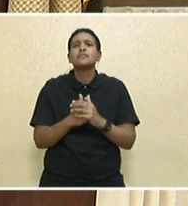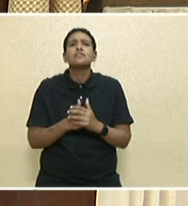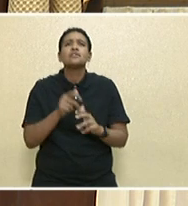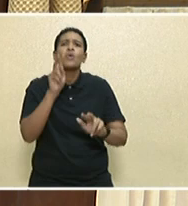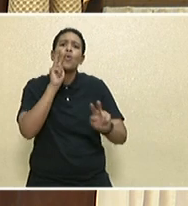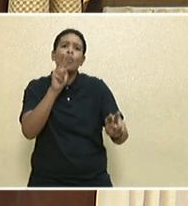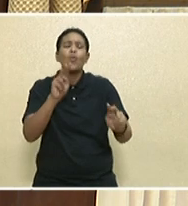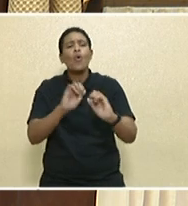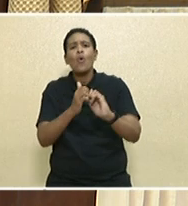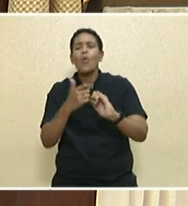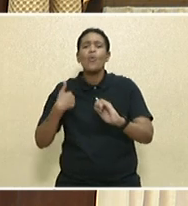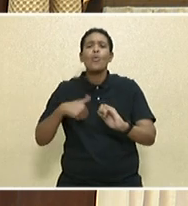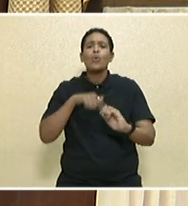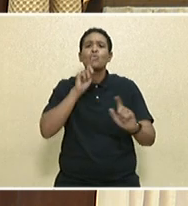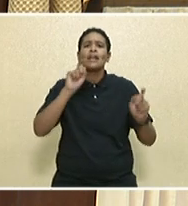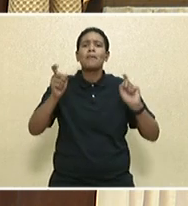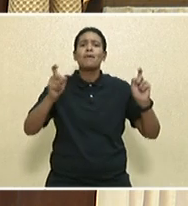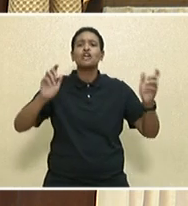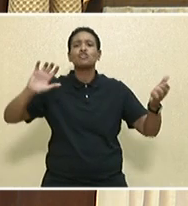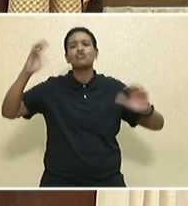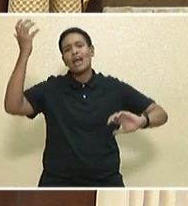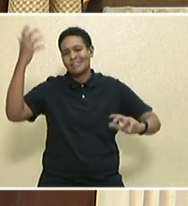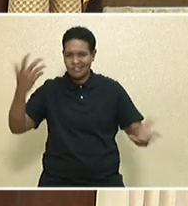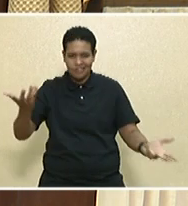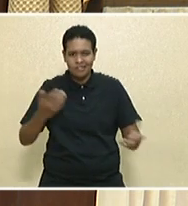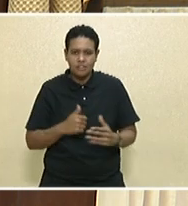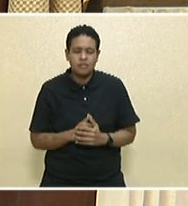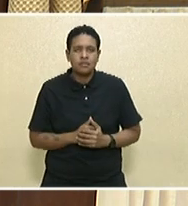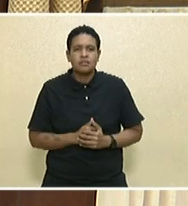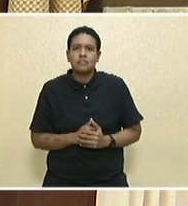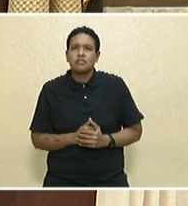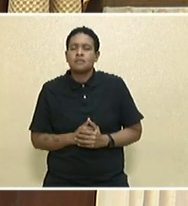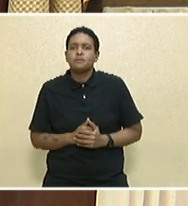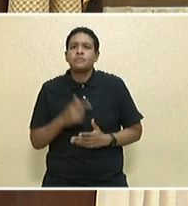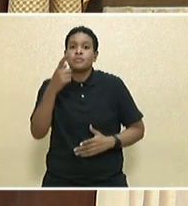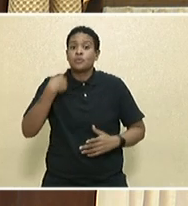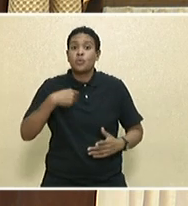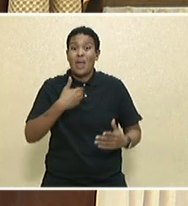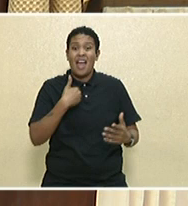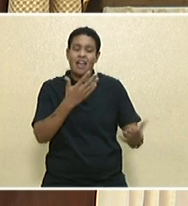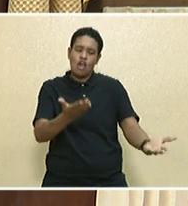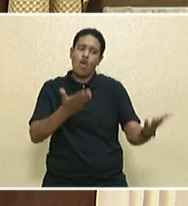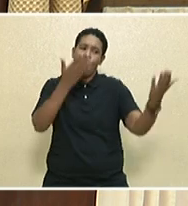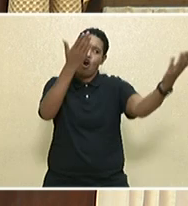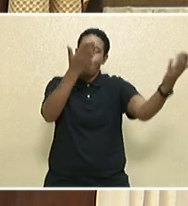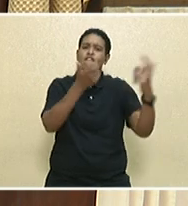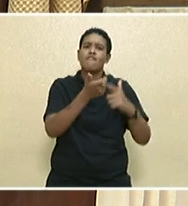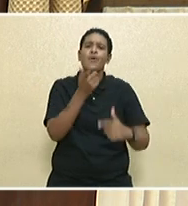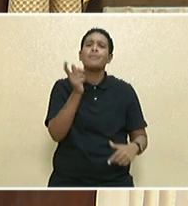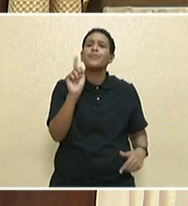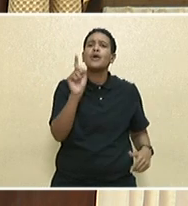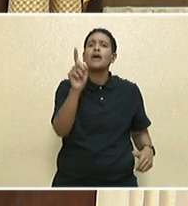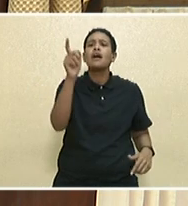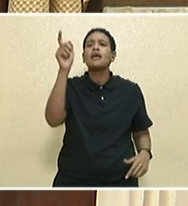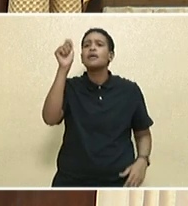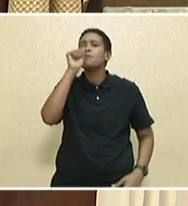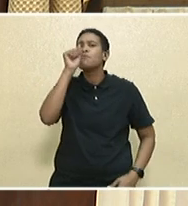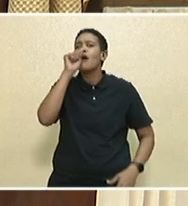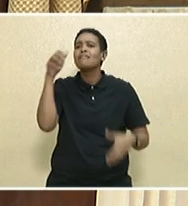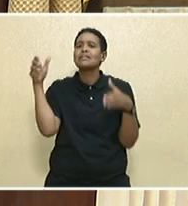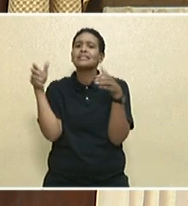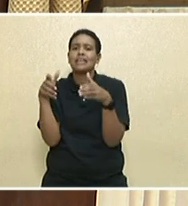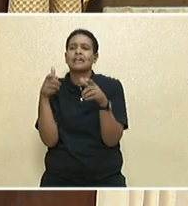looking at how we were managing crisis. We had an offer from a private